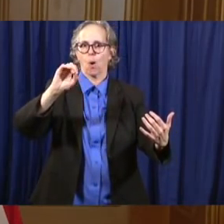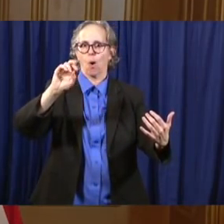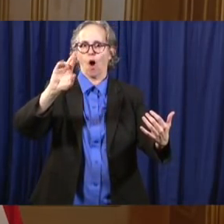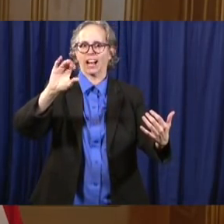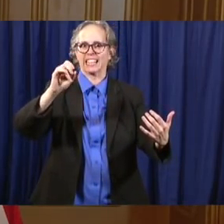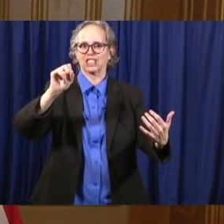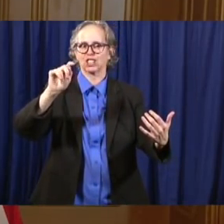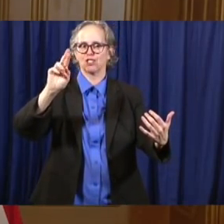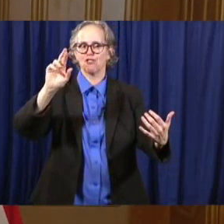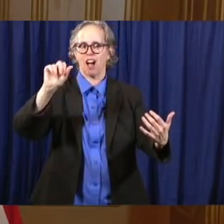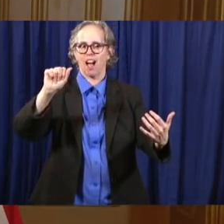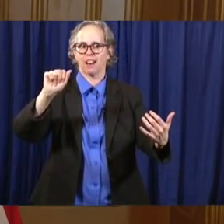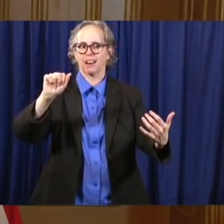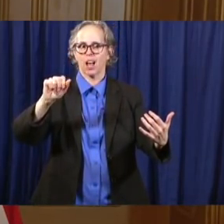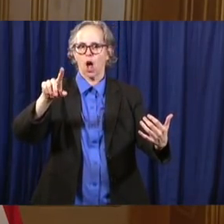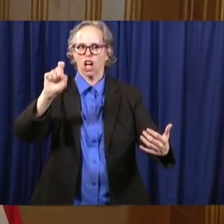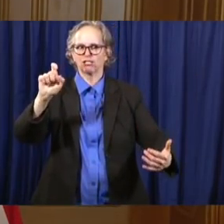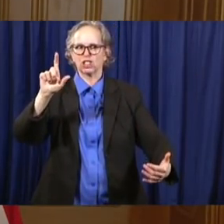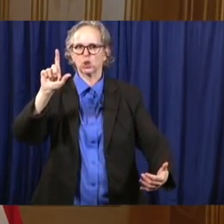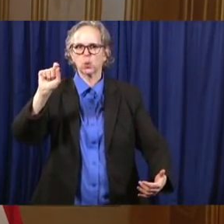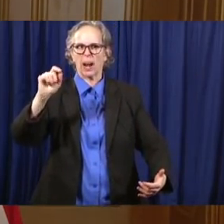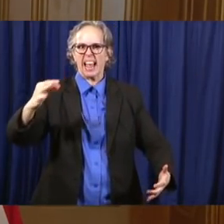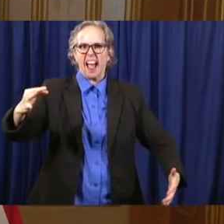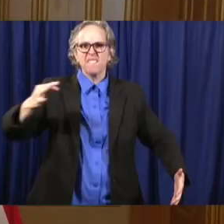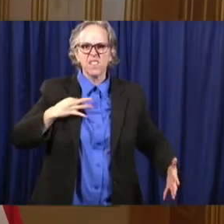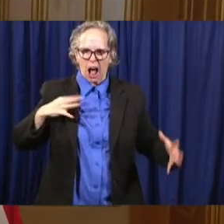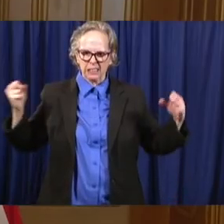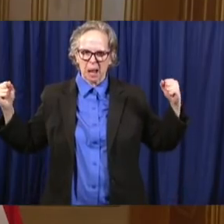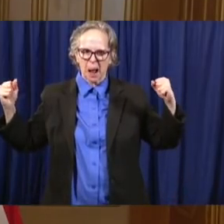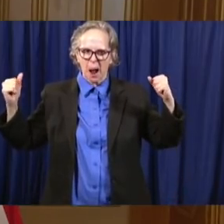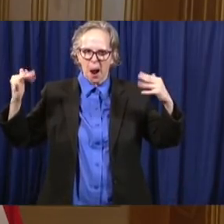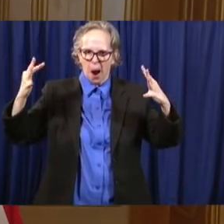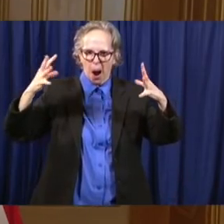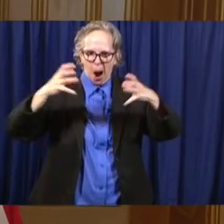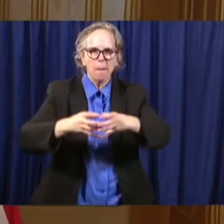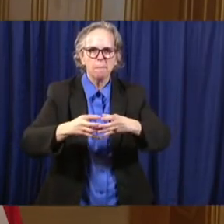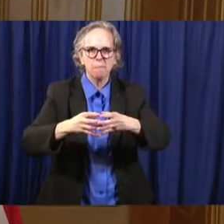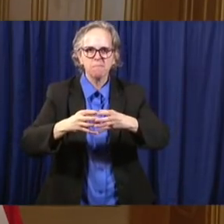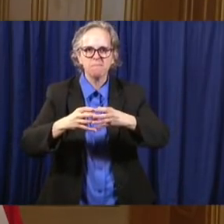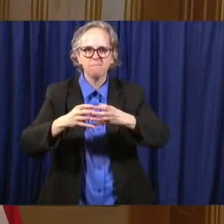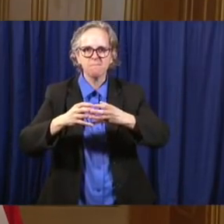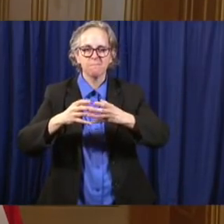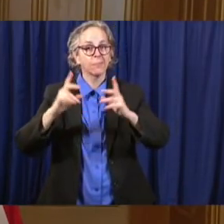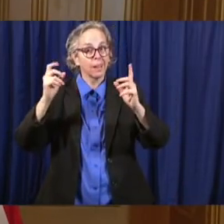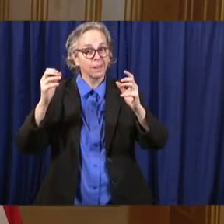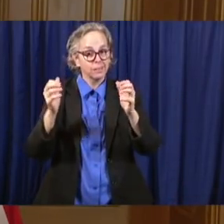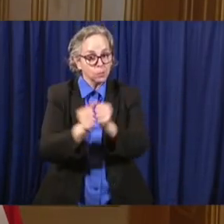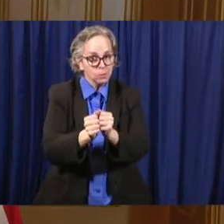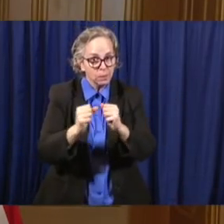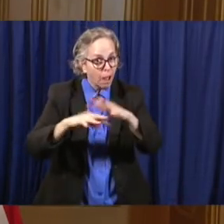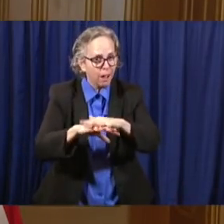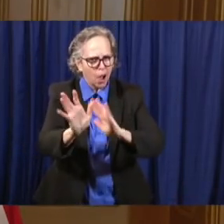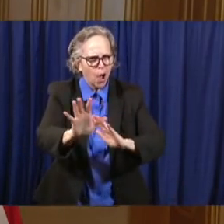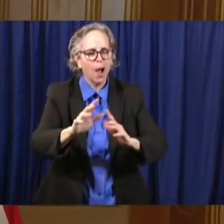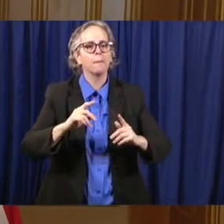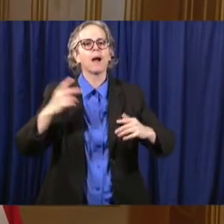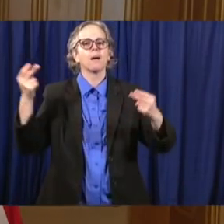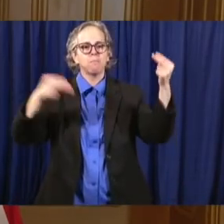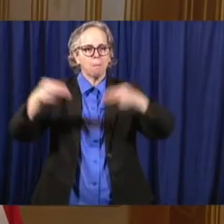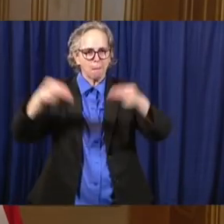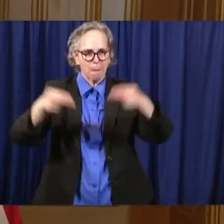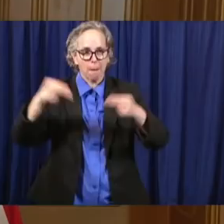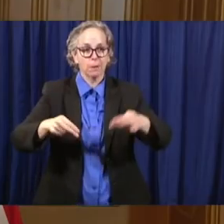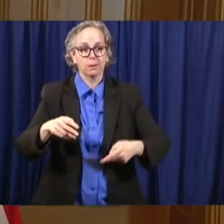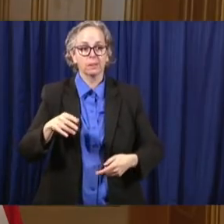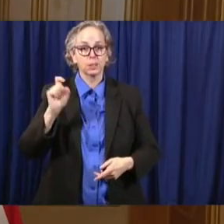group that performs several times a year with the Columbus Symphony Orchestra. The chorus was scheduled to perform a